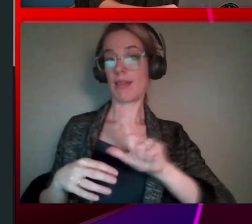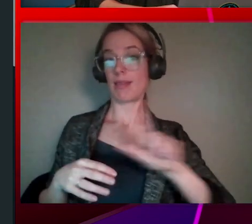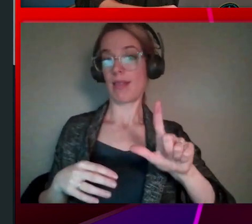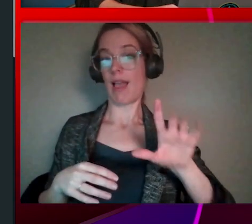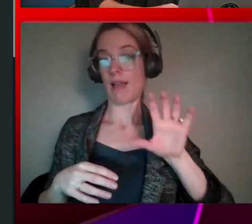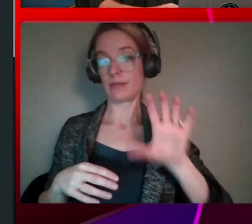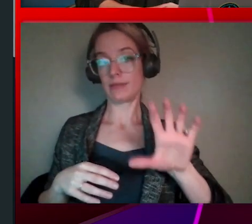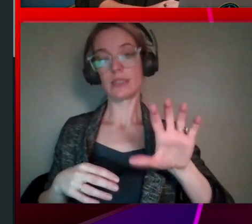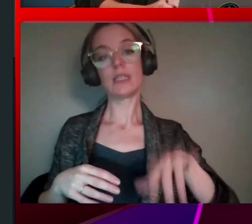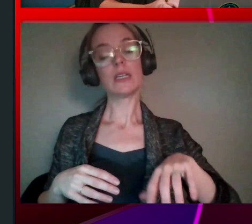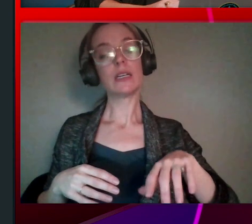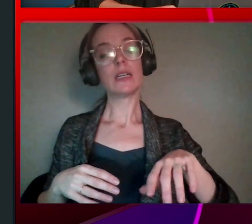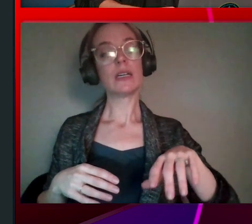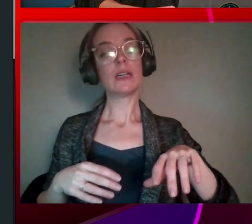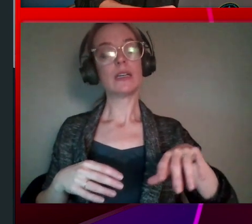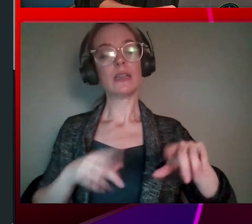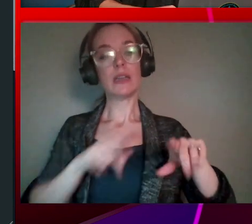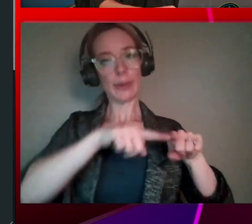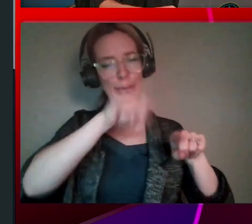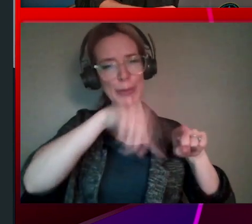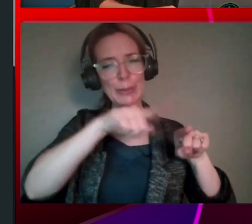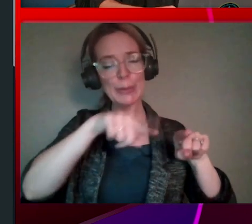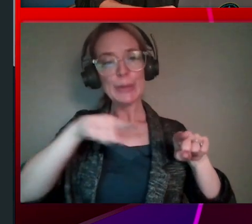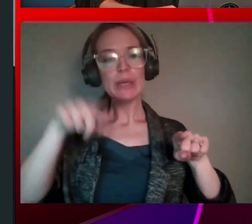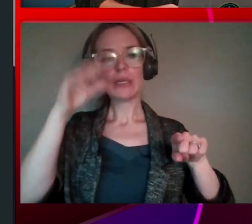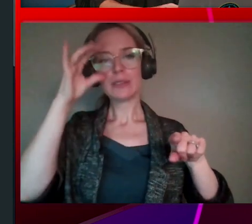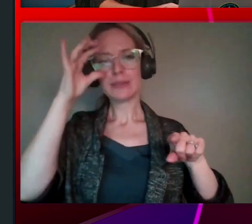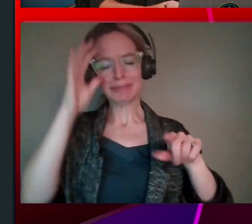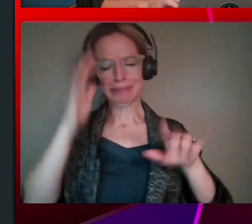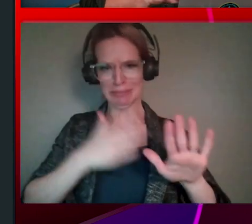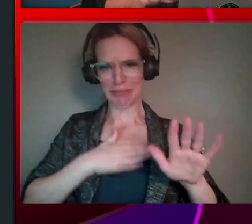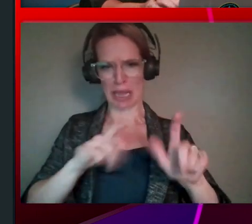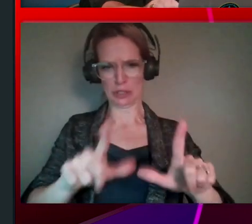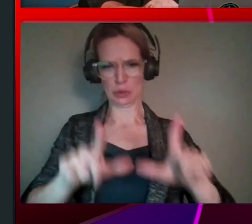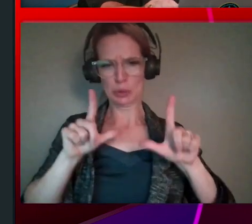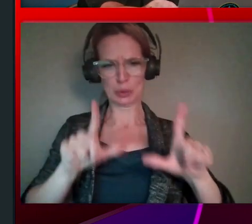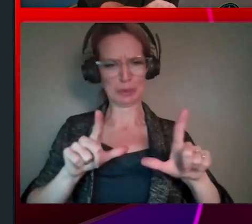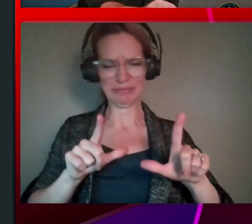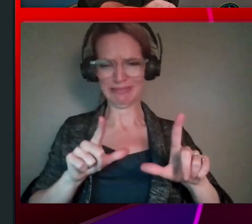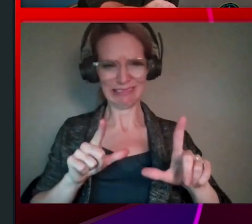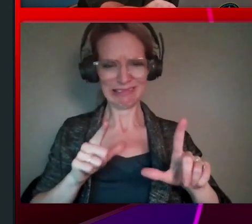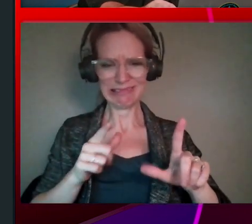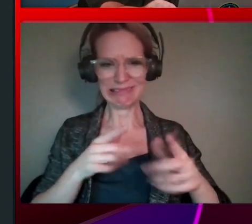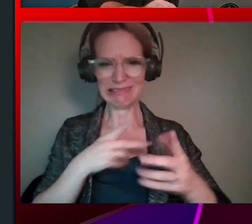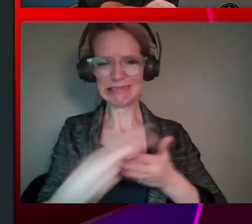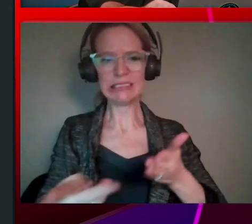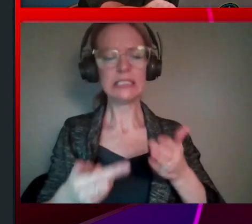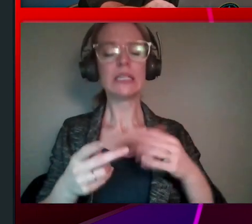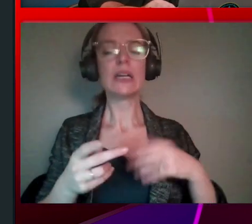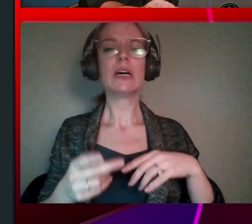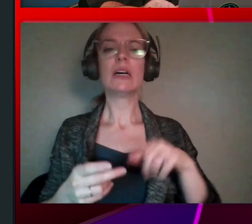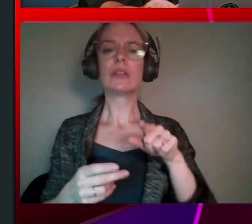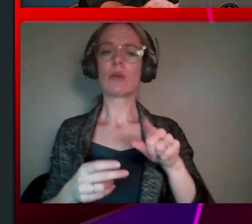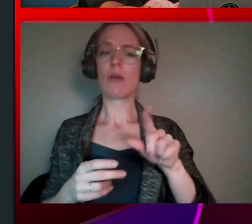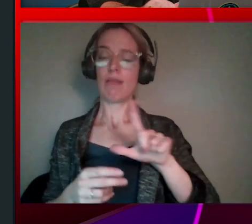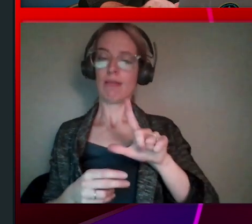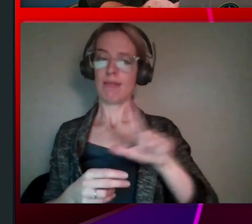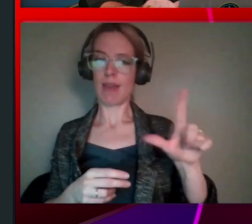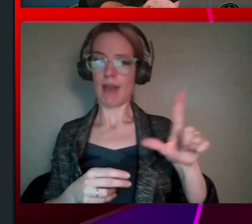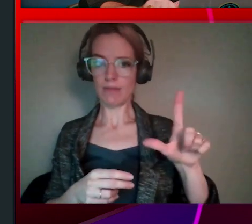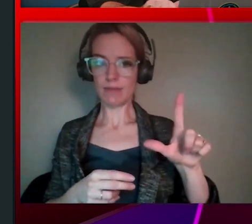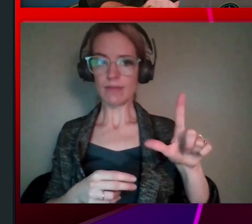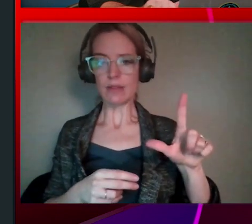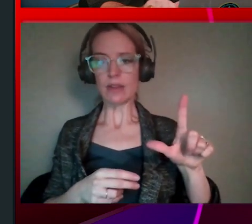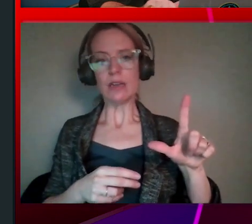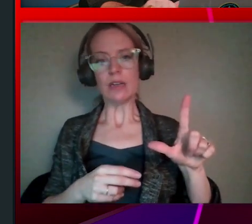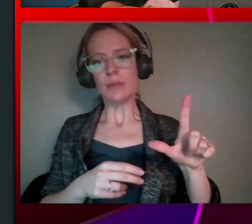is, oops, my Zoom is not behaving here. What we're looking at on the left is